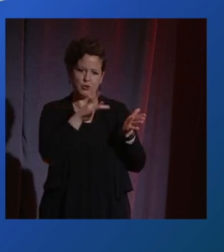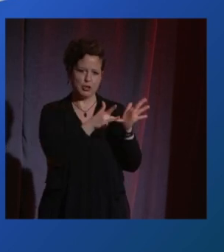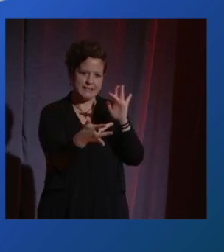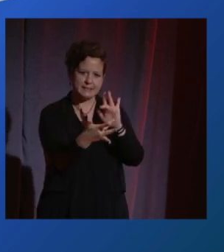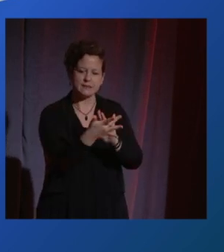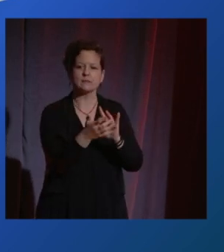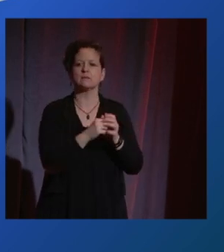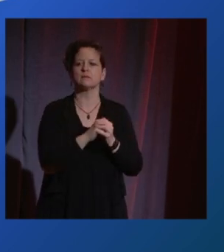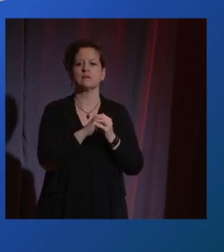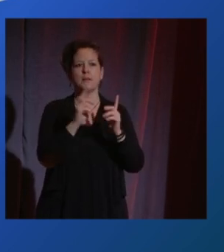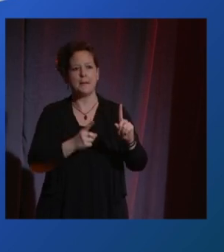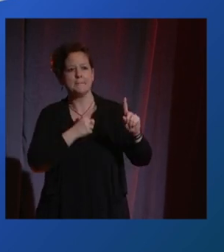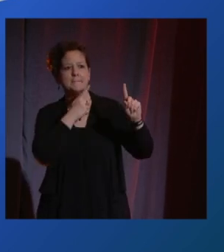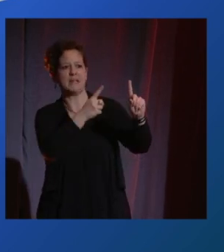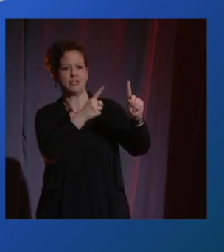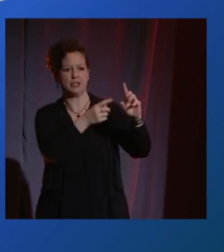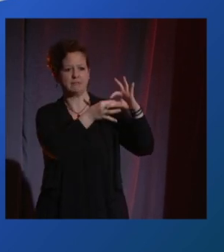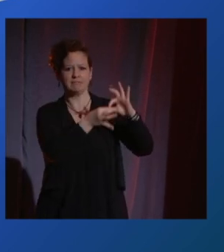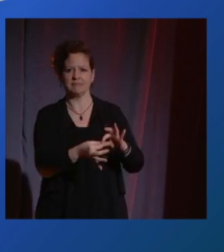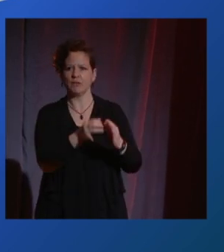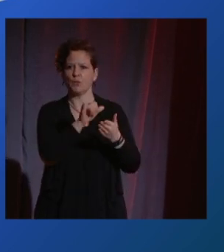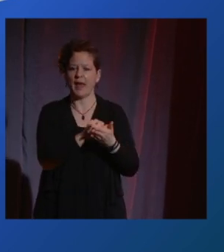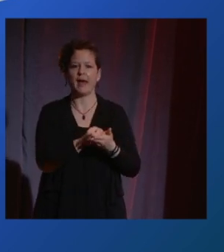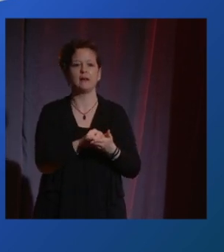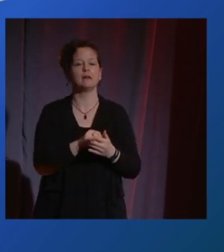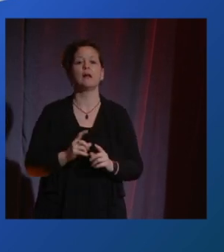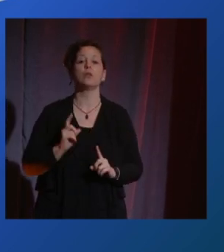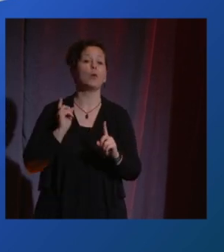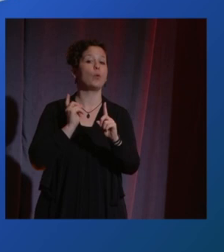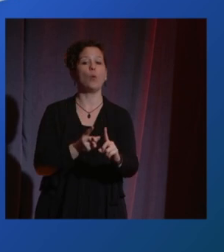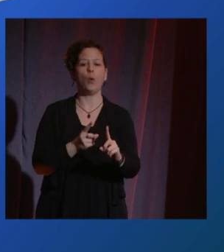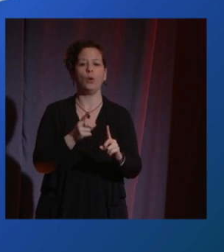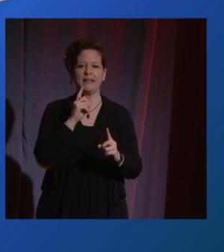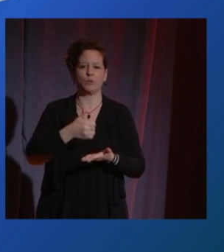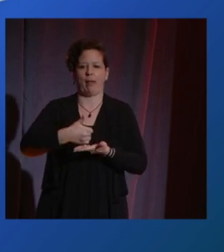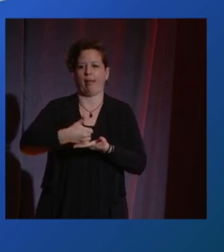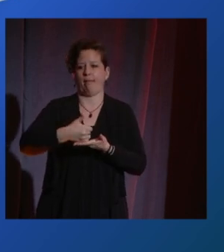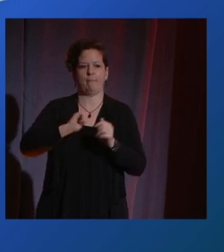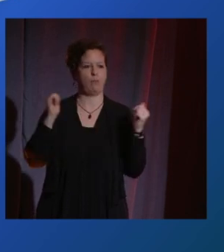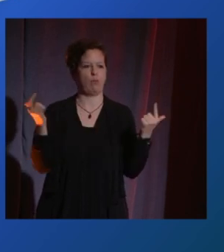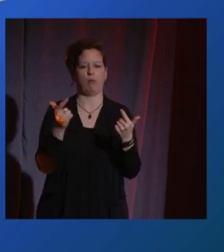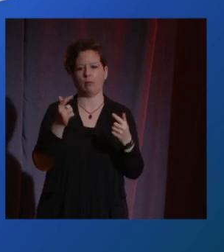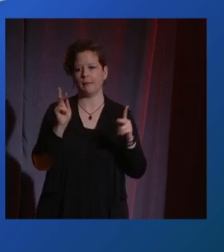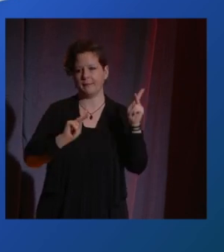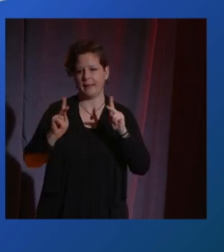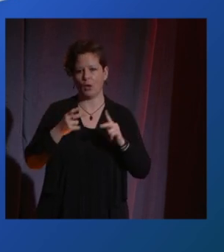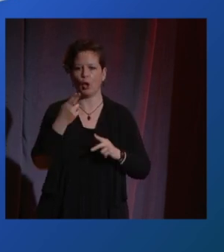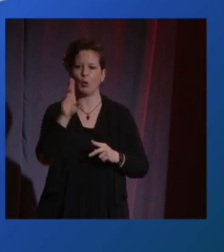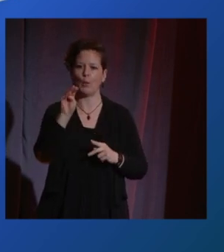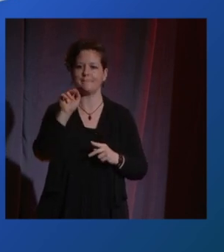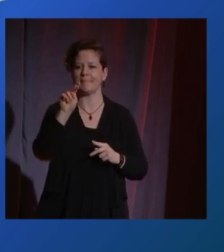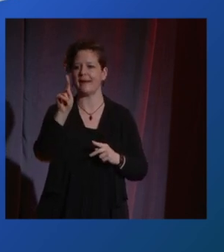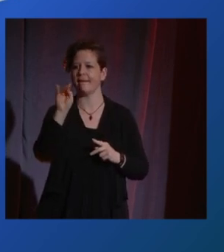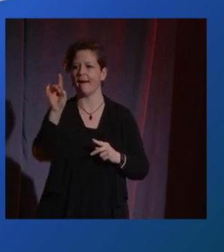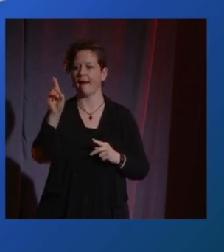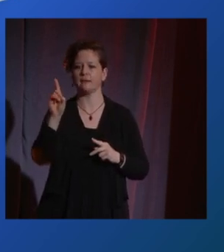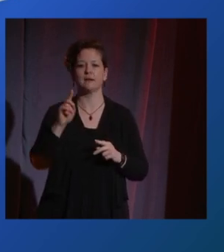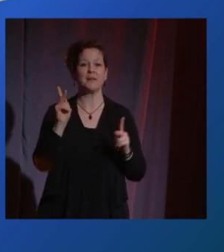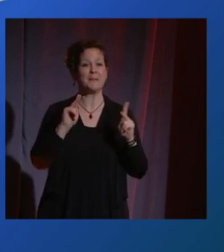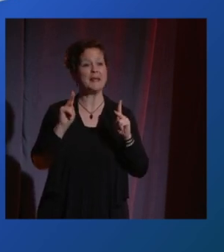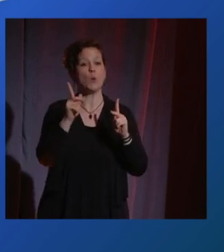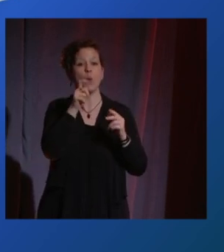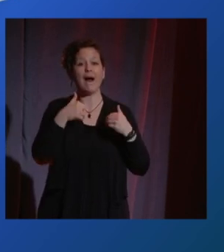and their mission uh to help humankind to help humankind Thrive to walking with the most disadvantage and when we look at the world's